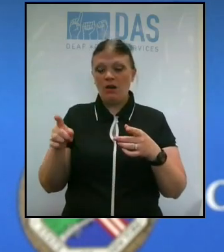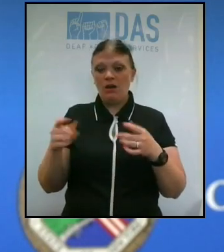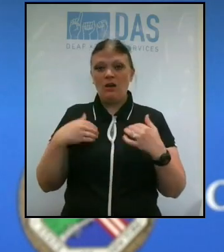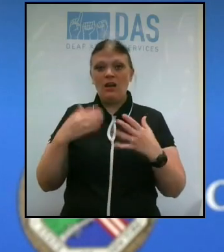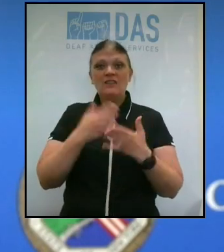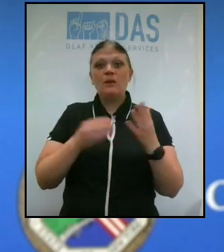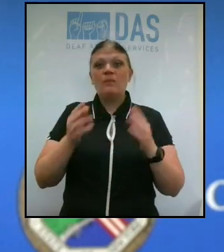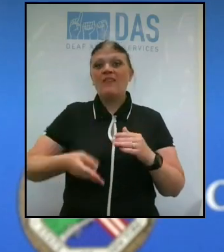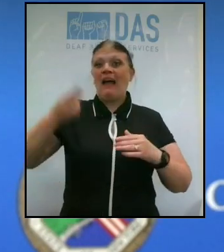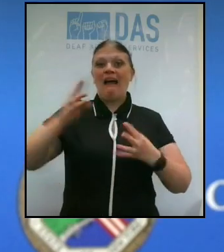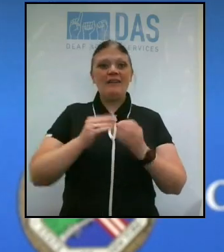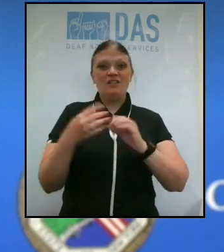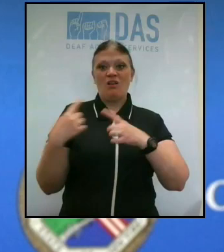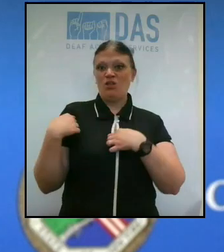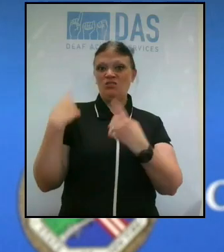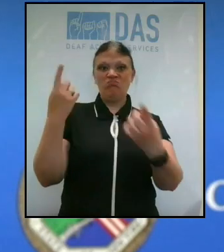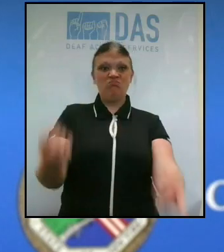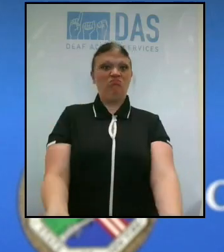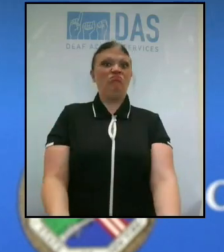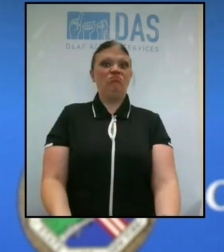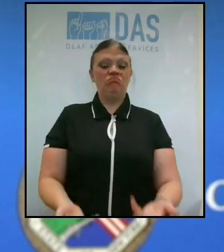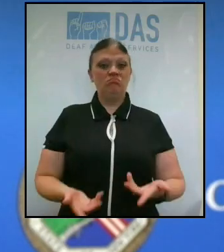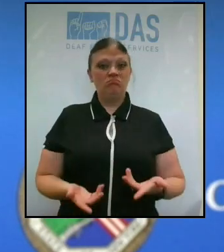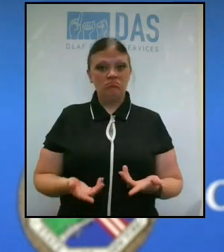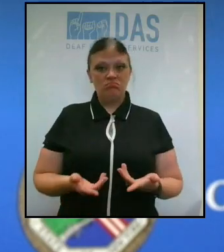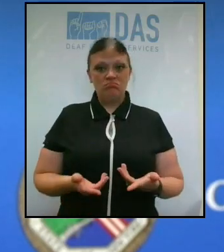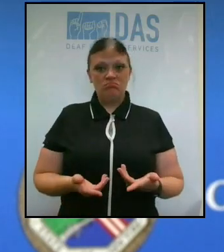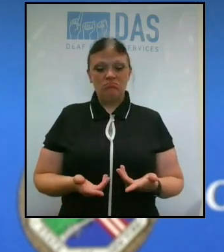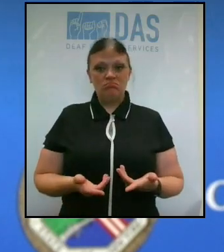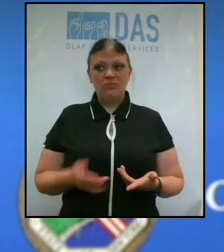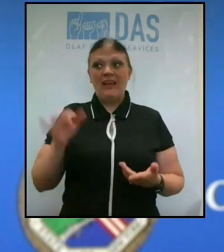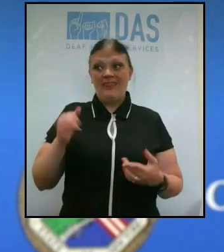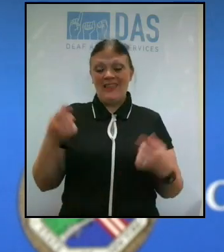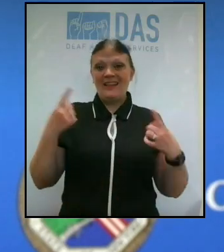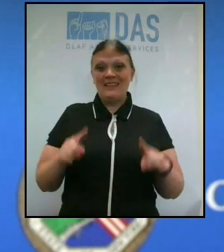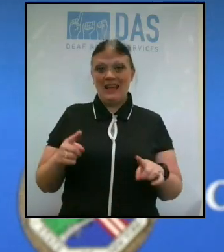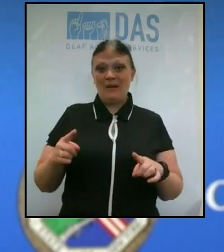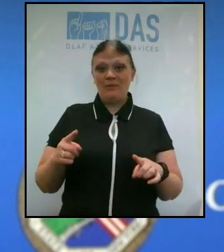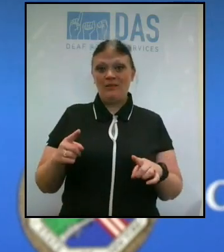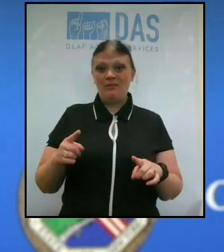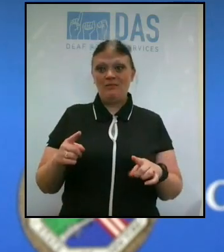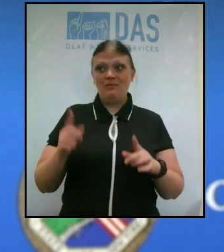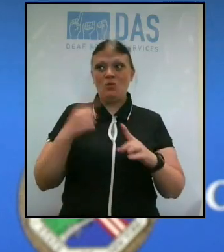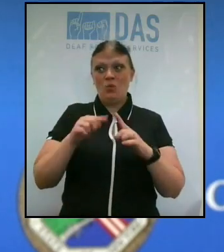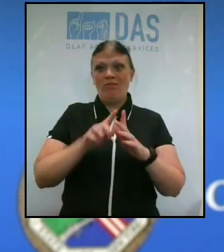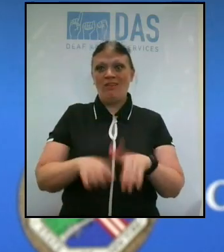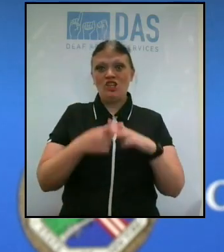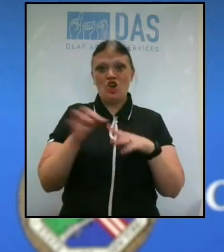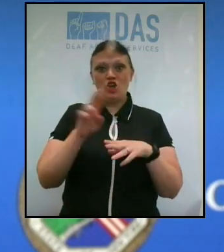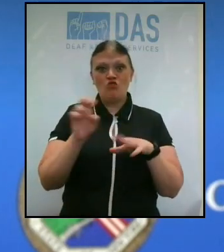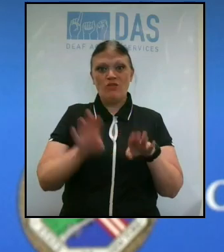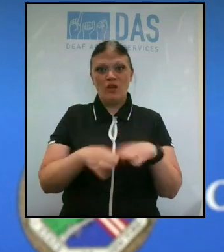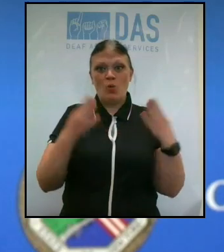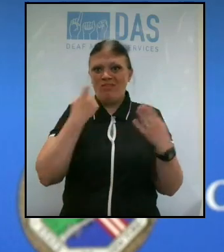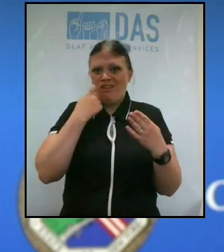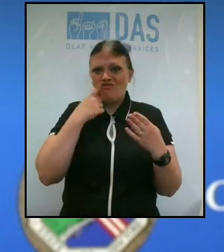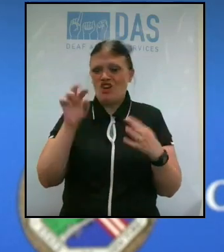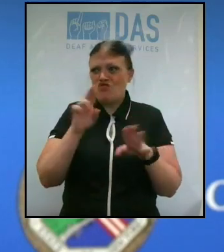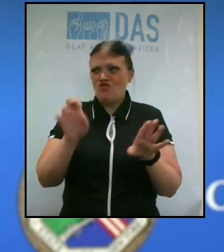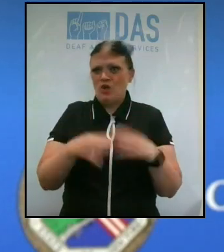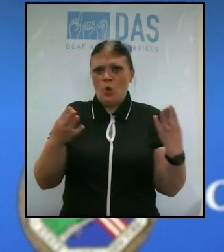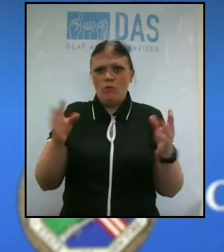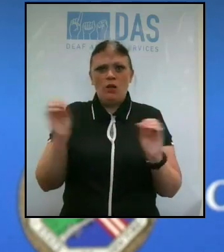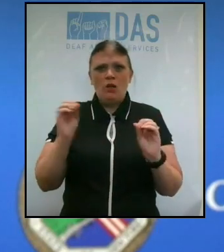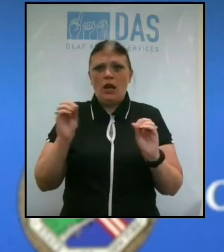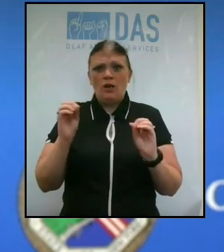some of the highest numbers it's ever had, and it's all happened since they basically have done reopening. And they just reopened without having a